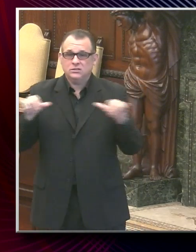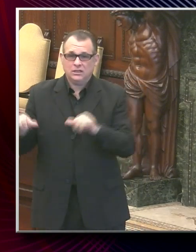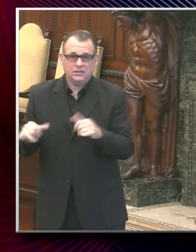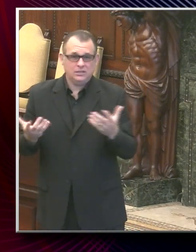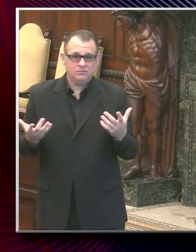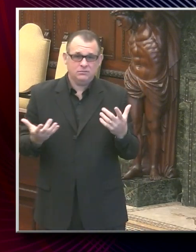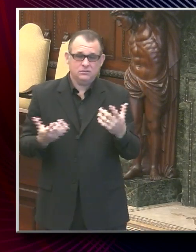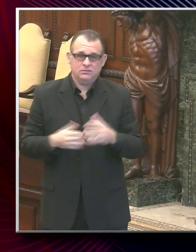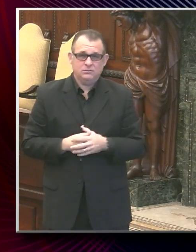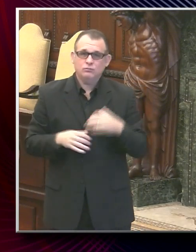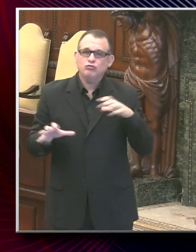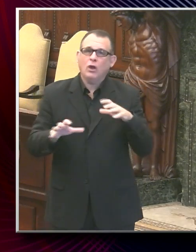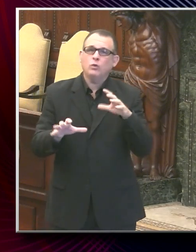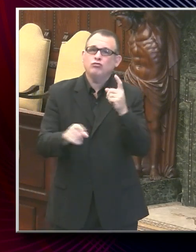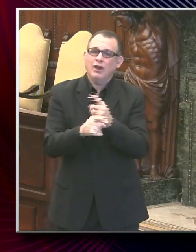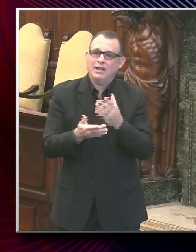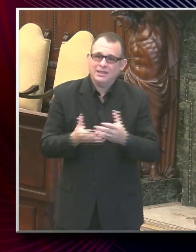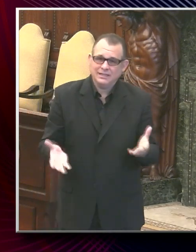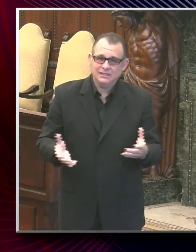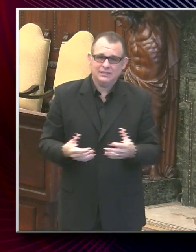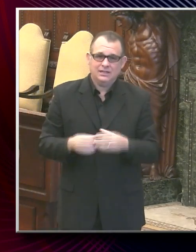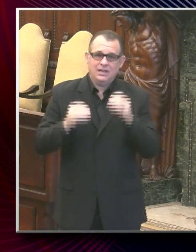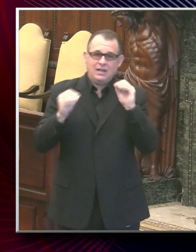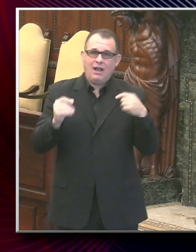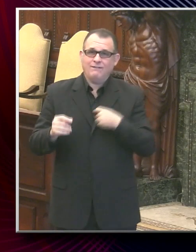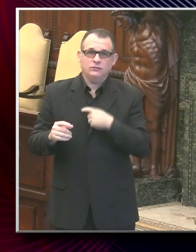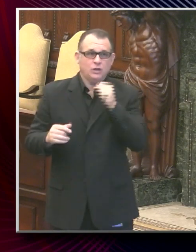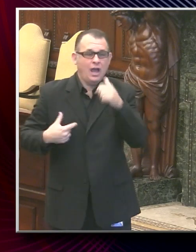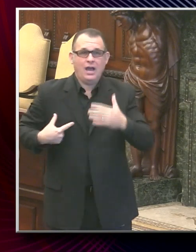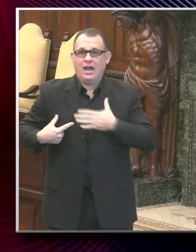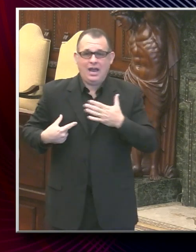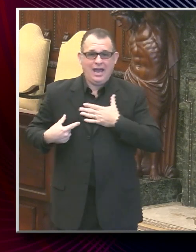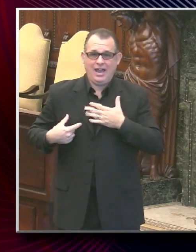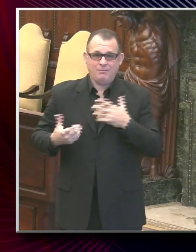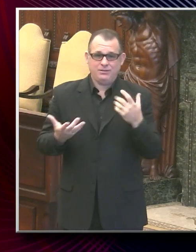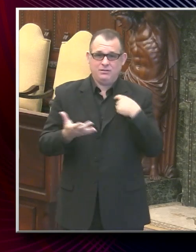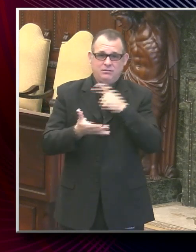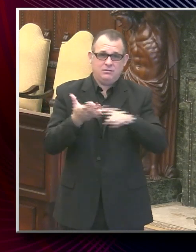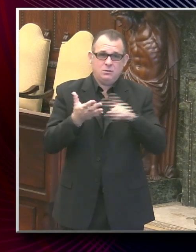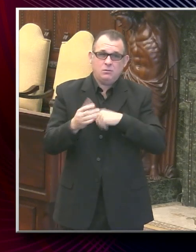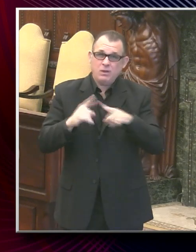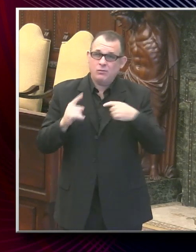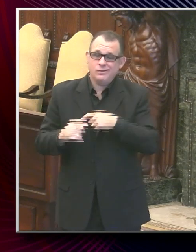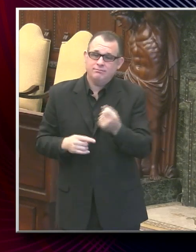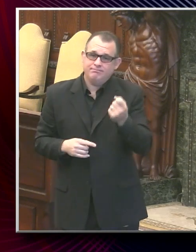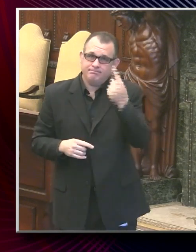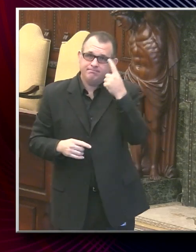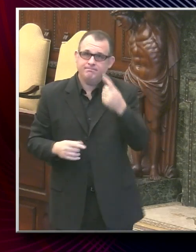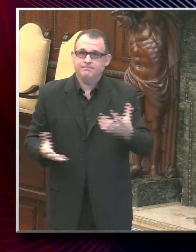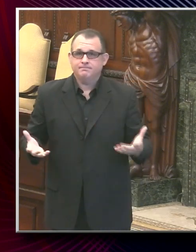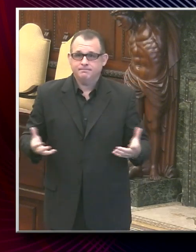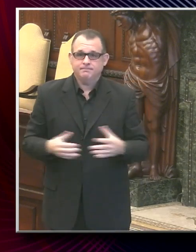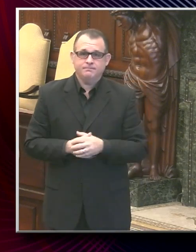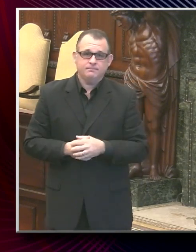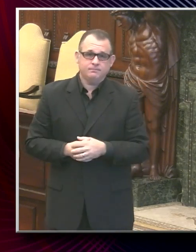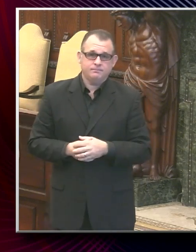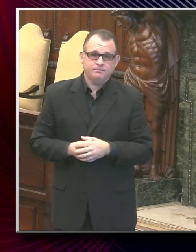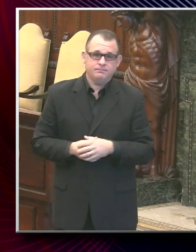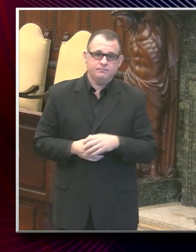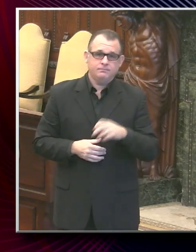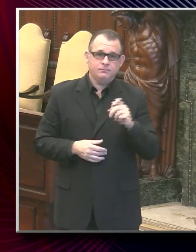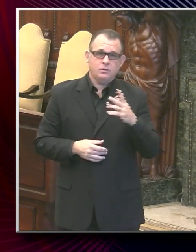about the event cancellations, but I think we all recognize it's the right thing to do for our public health. Okay, my second